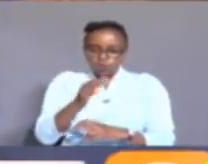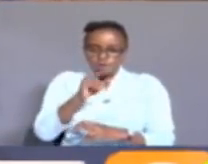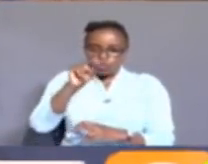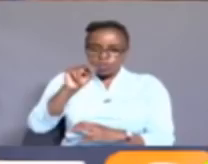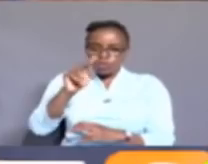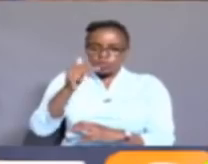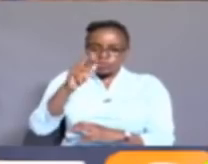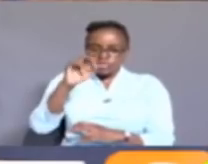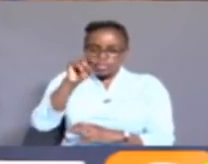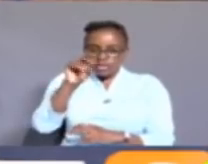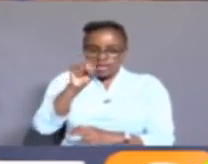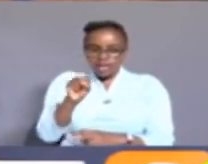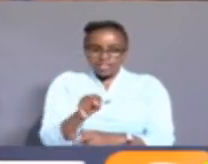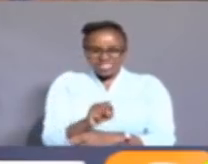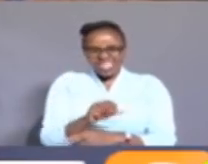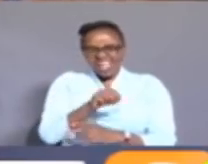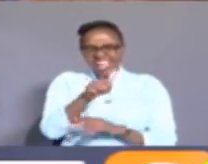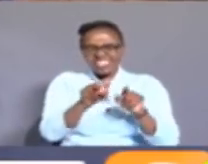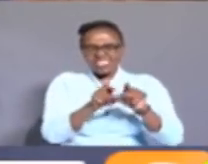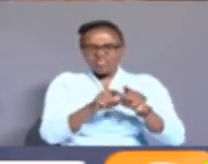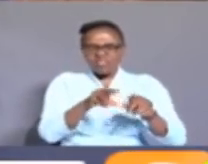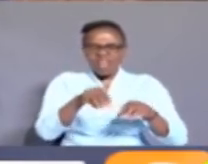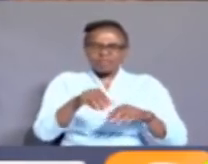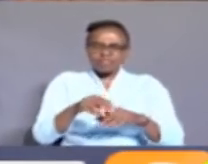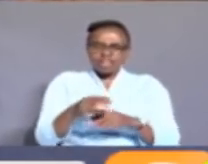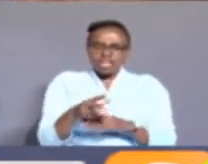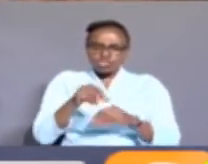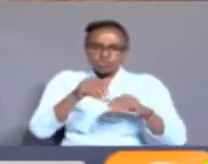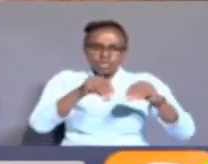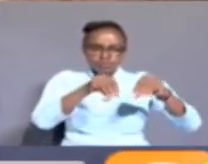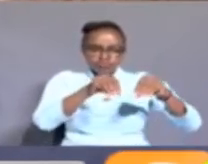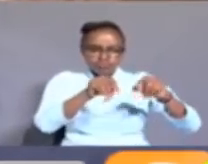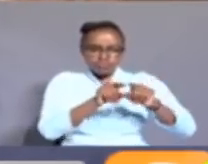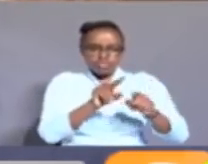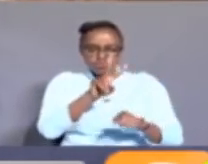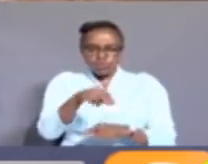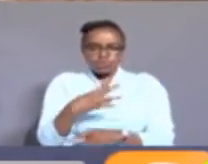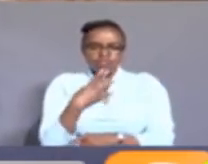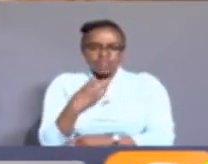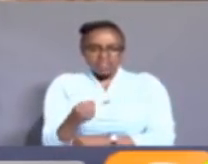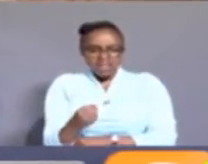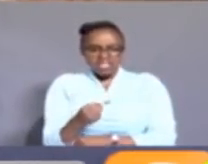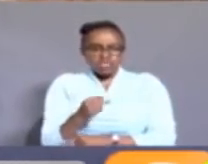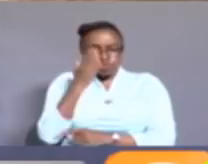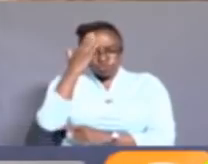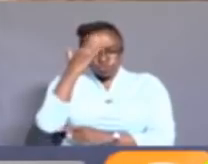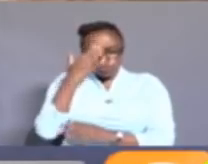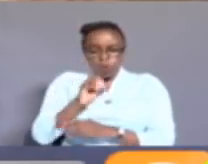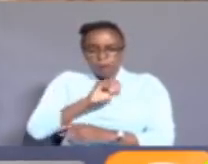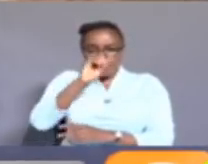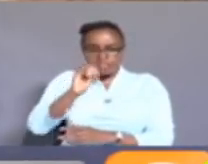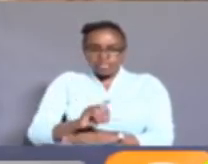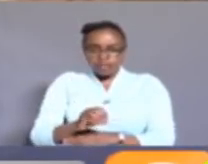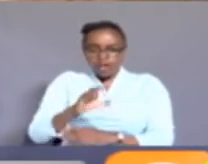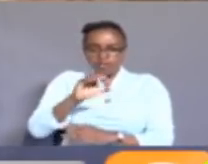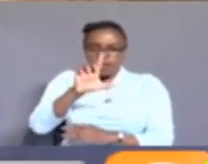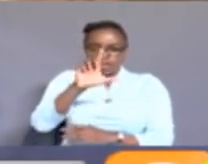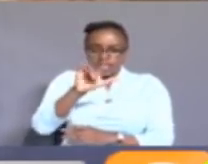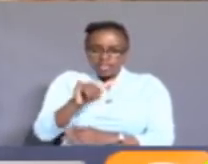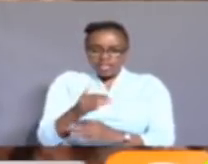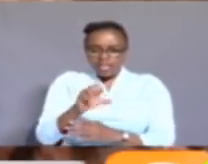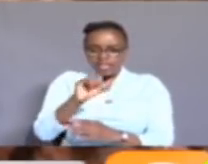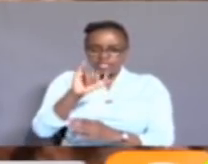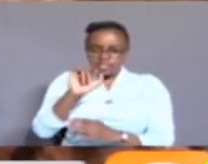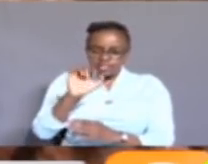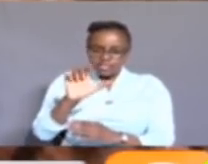2,500 shillings. Others, like soil texture, would cost 2,500 shillings to know the percentage of clay, silt, and